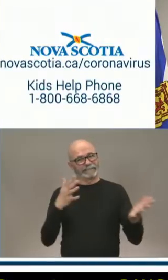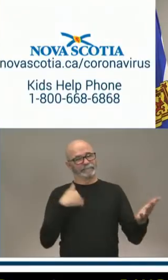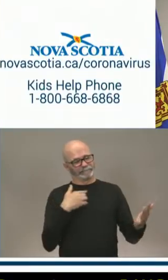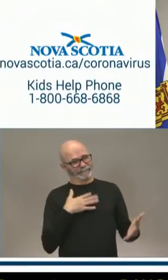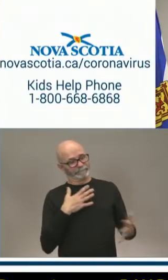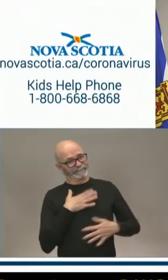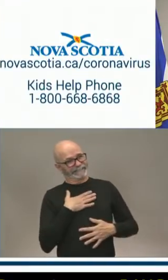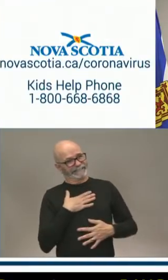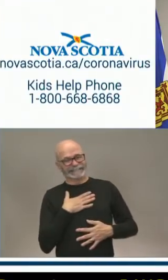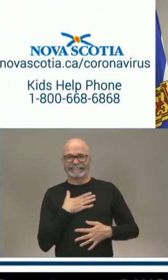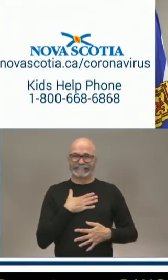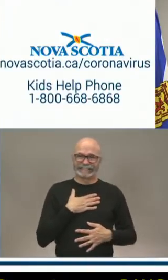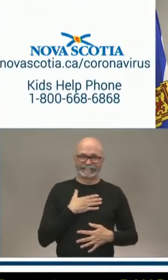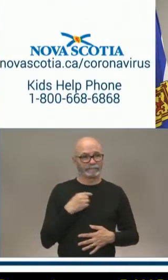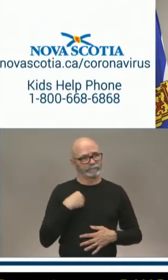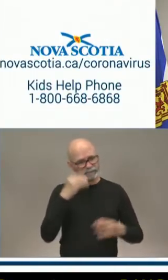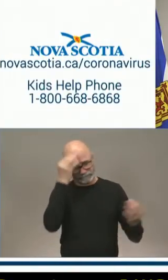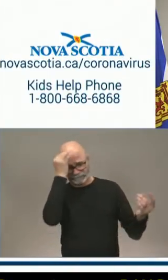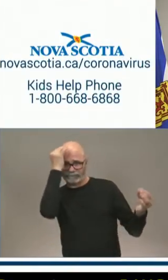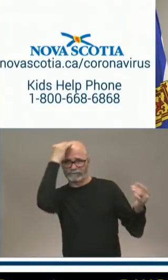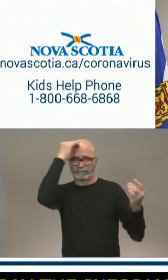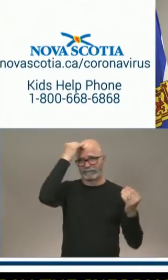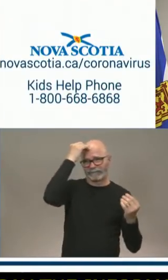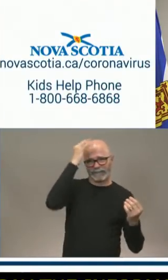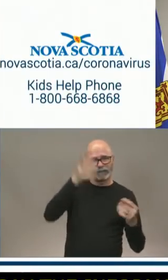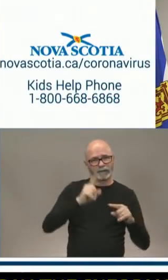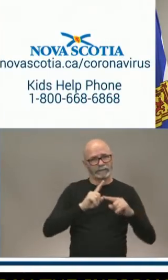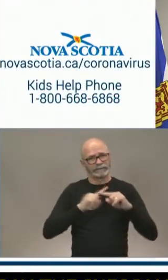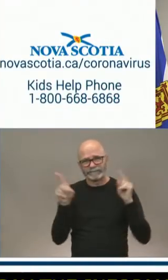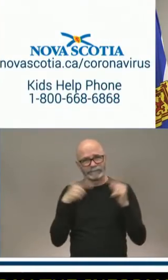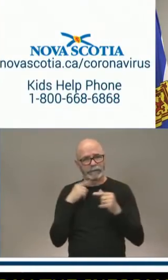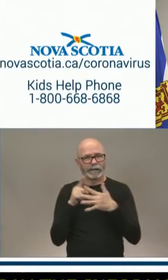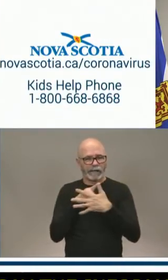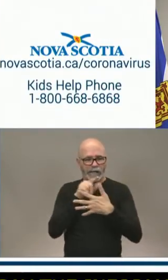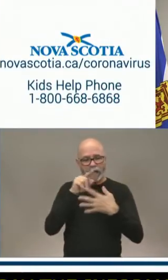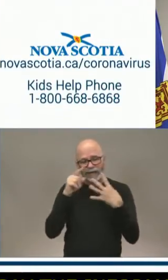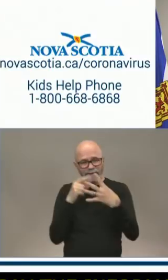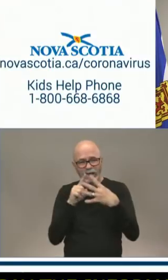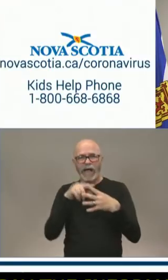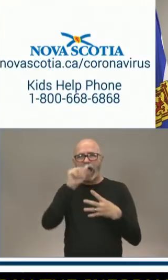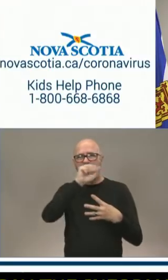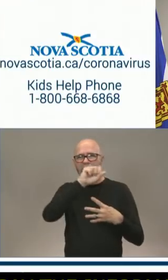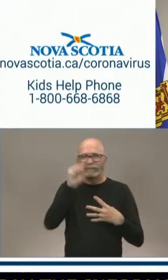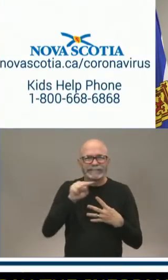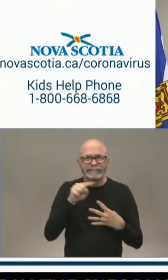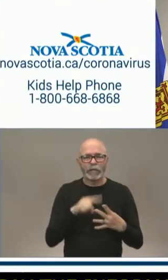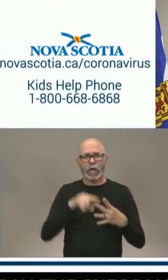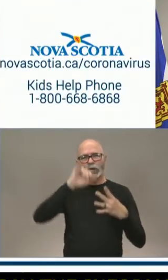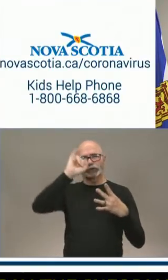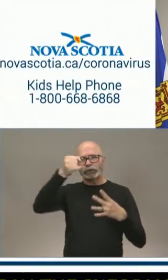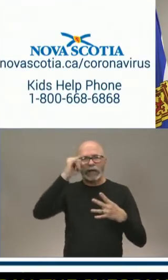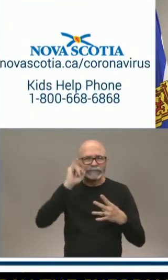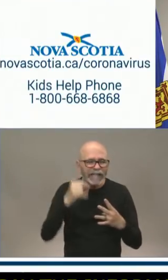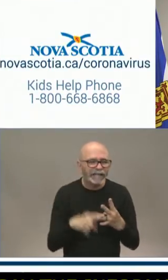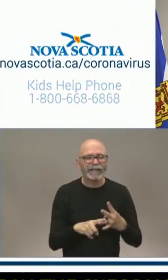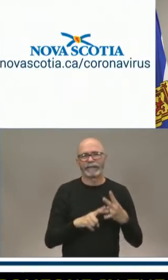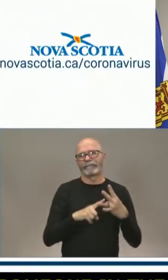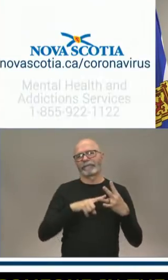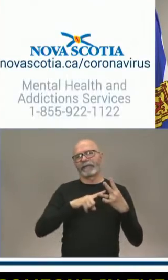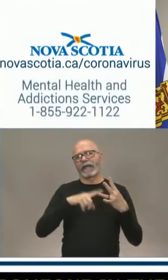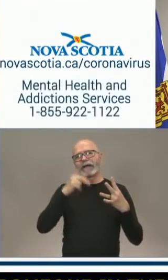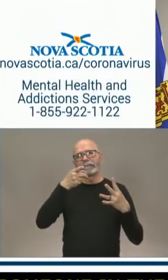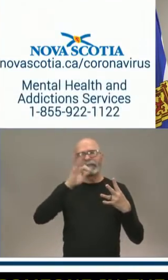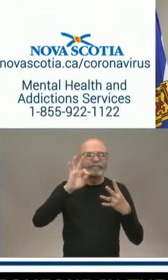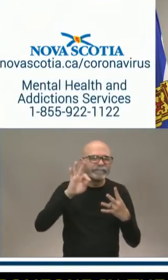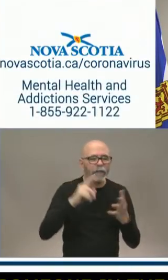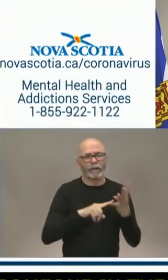the efficacies of the various vaccines? AstraZeneca at one point, Johnson & Johnson at another. I've read a lot, and